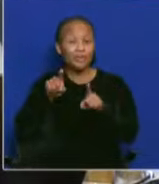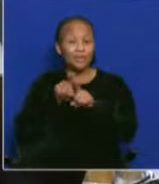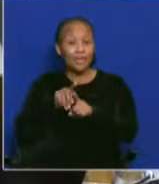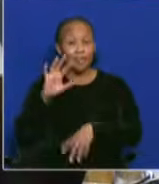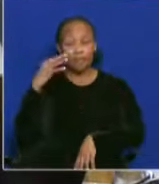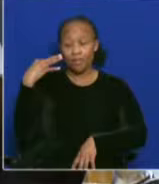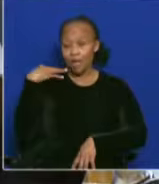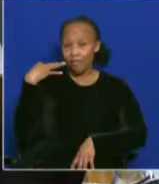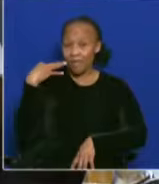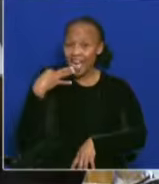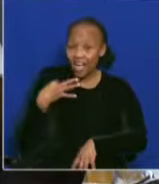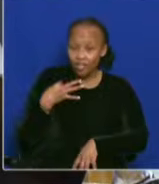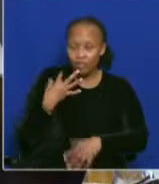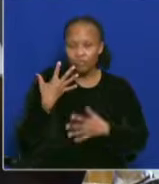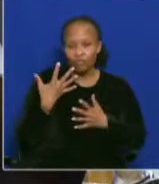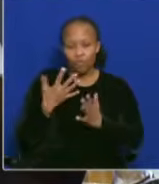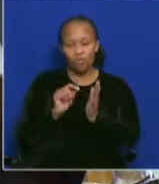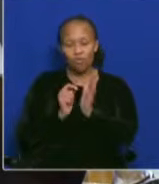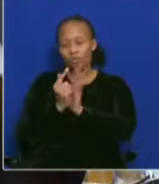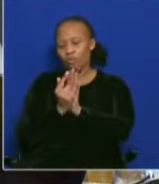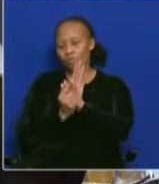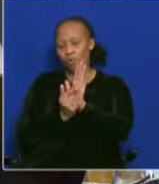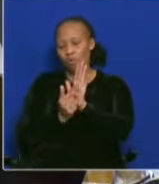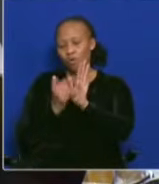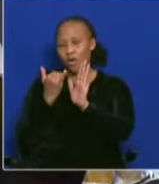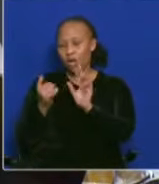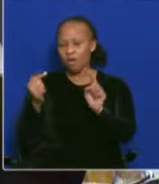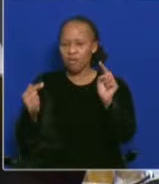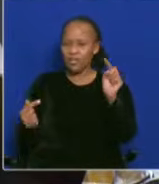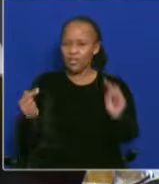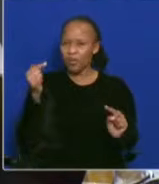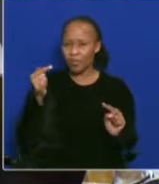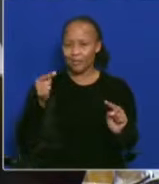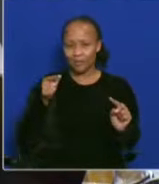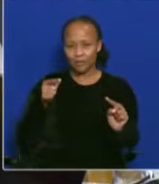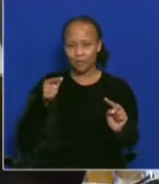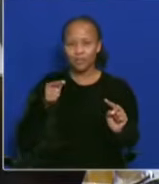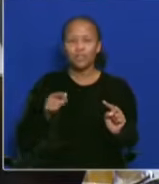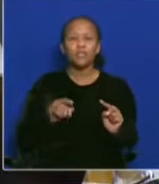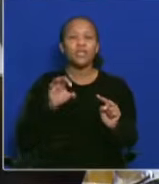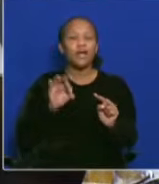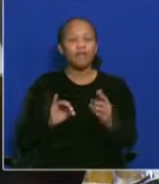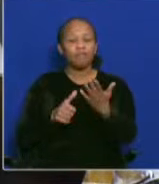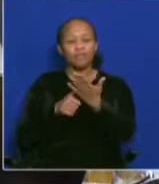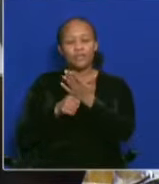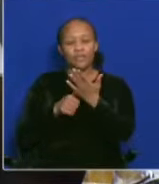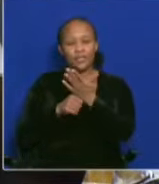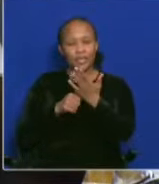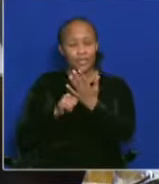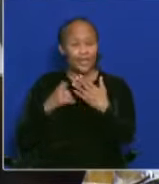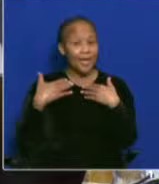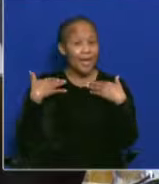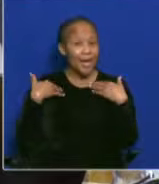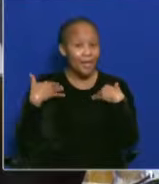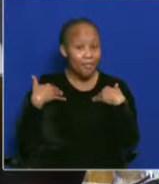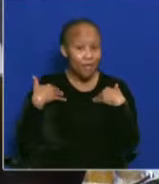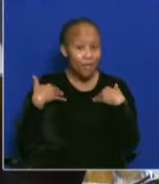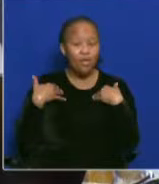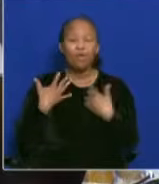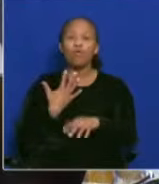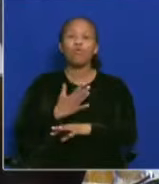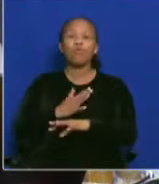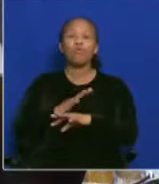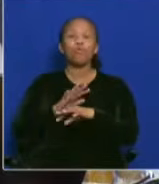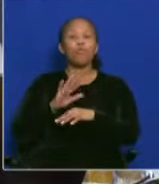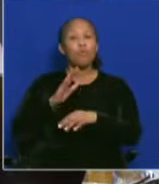The existence of such disputes is a recognized feature of tax administration and should not without more be equated with criminal conduct. The existence